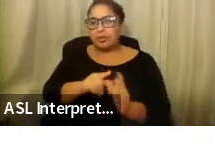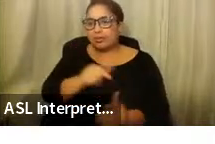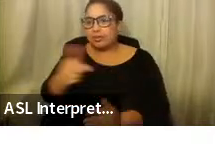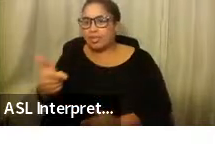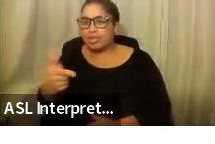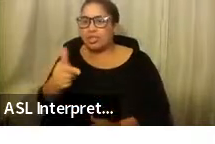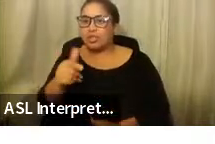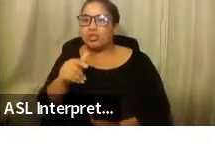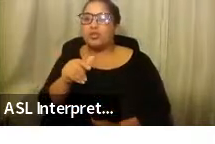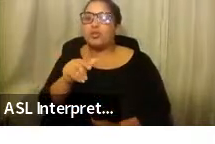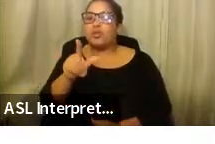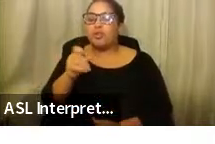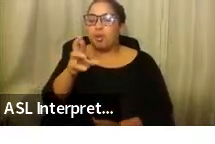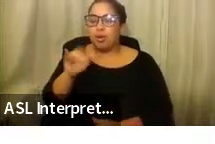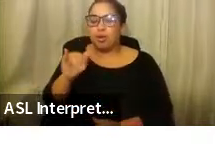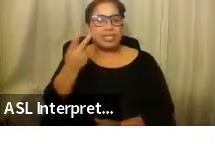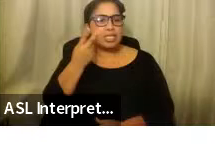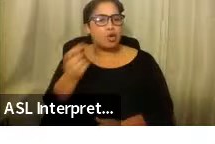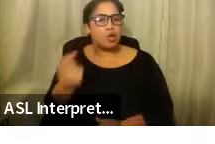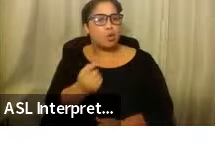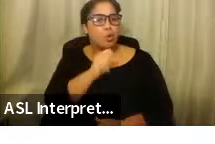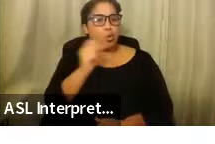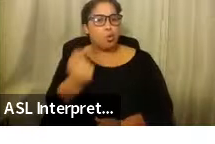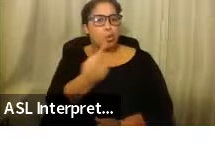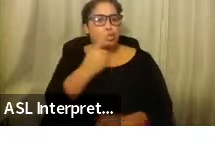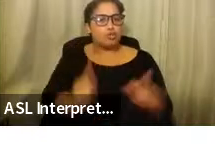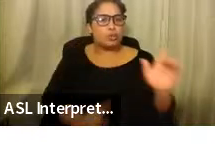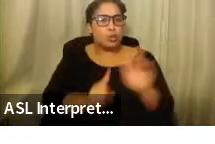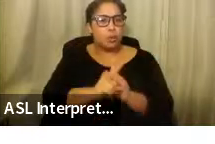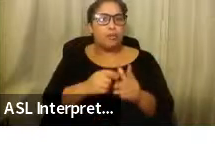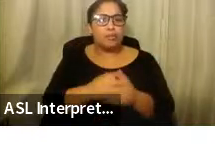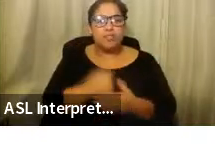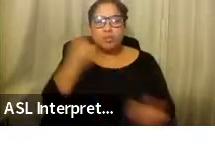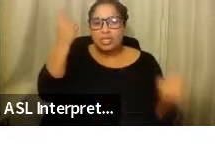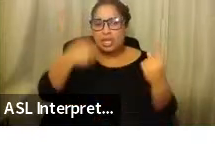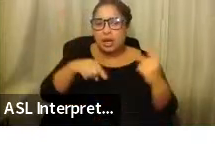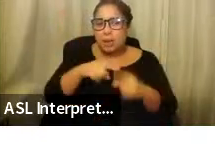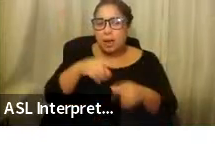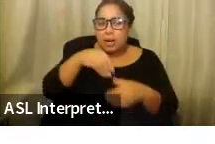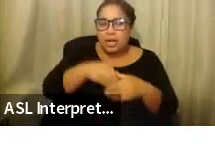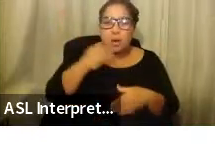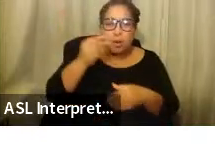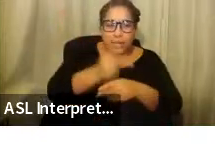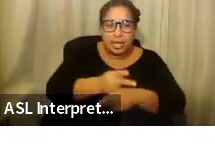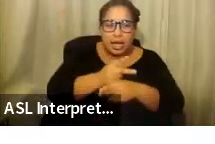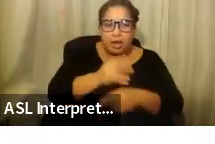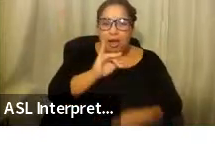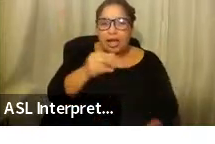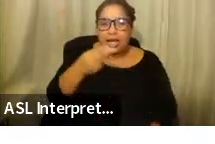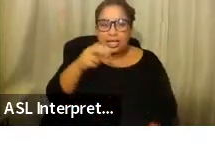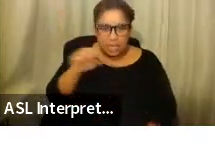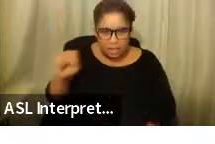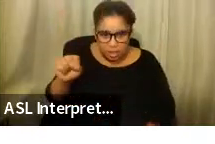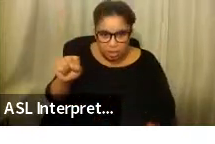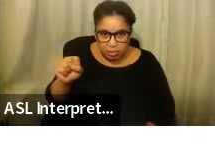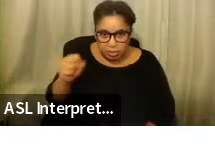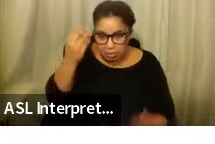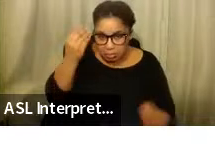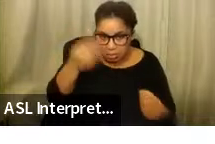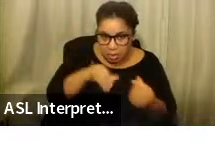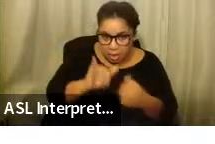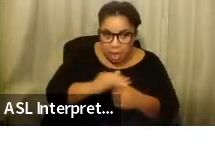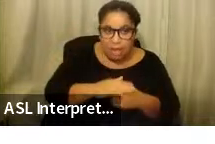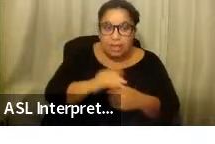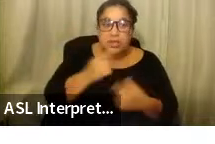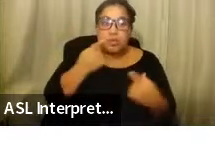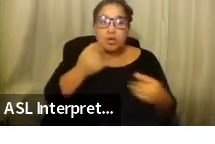have one more question that came through. Have you considered emergency in-home care, IHSS? This